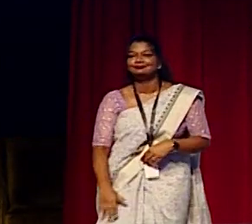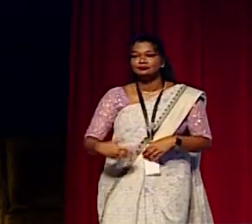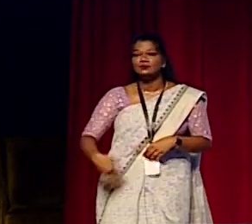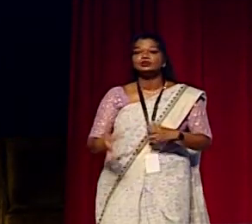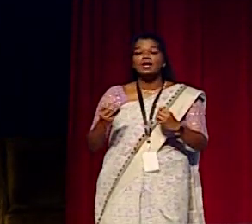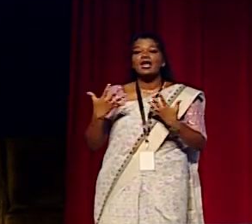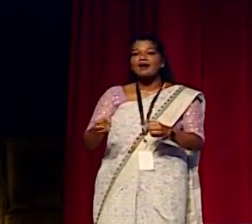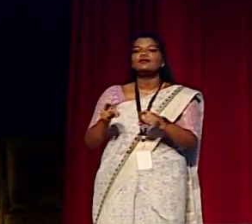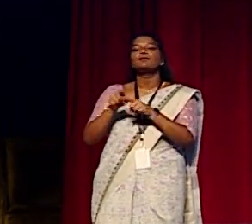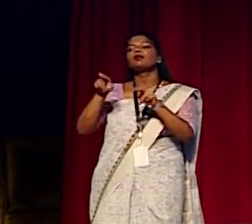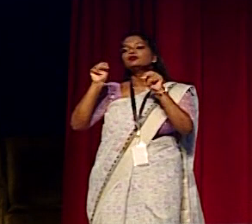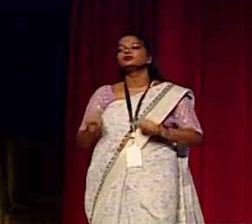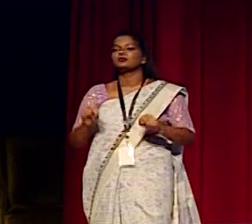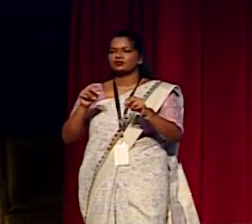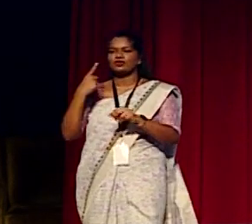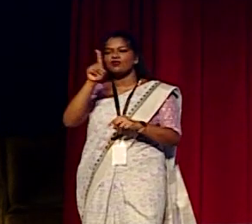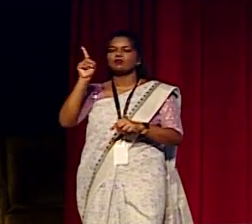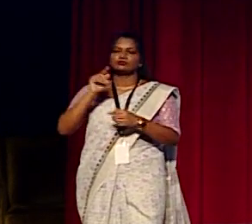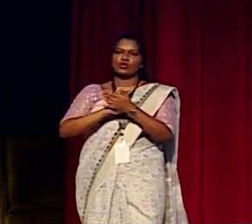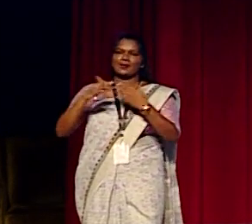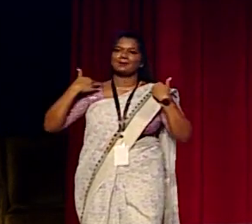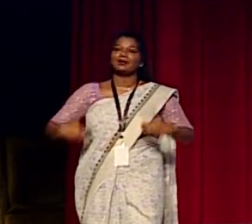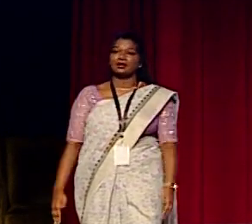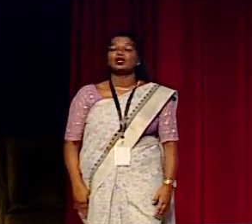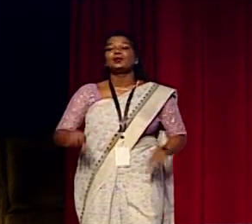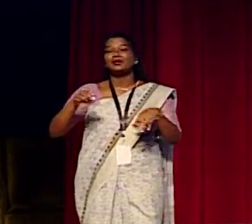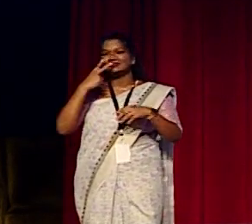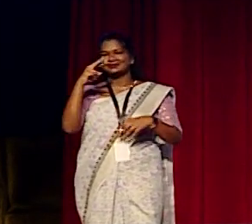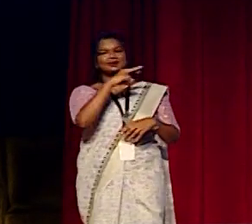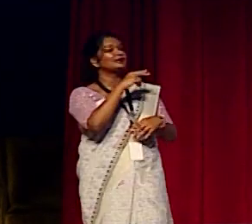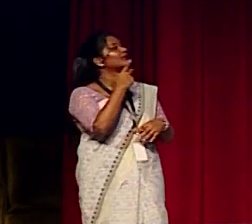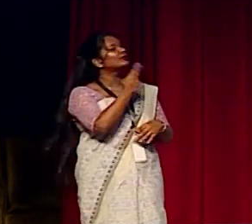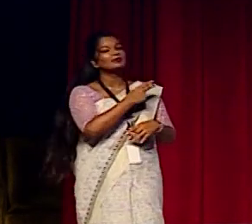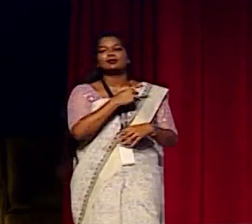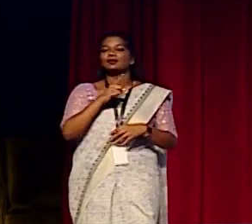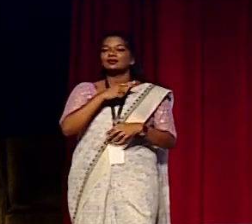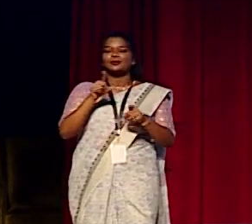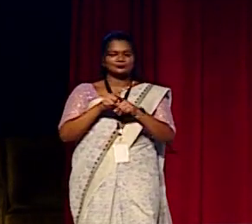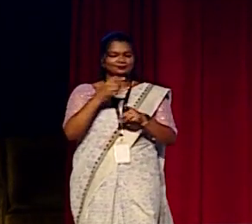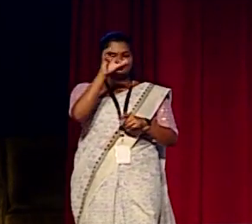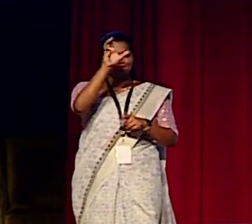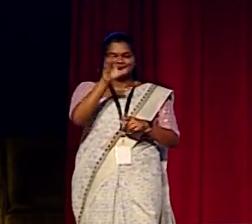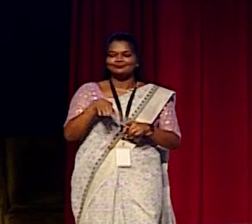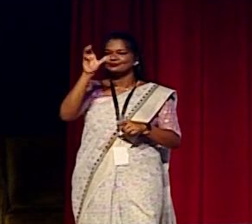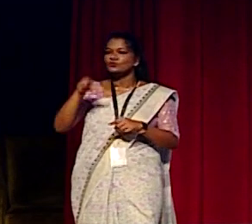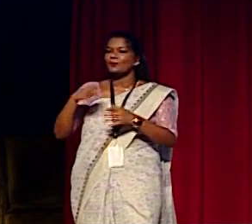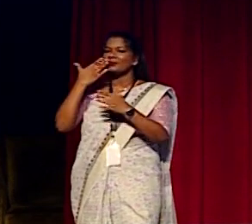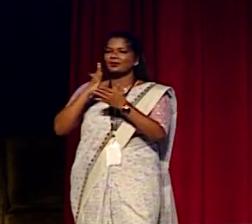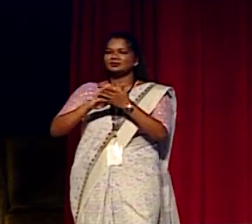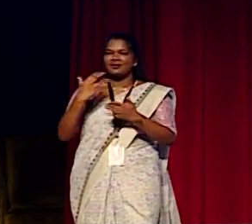the information that we needed from the human knee. As you can see here, those dots are,